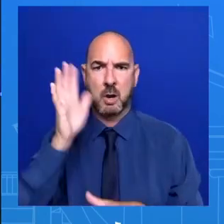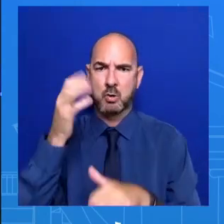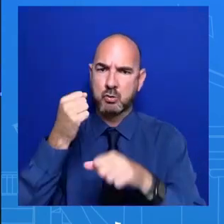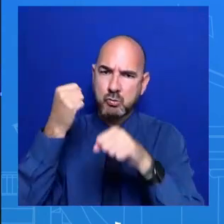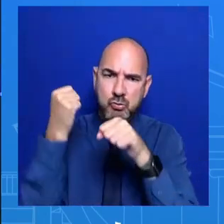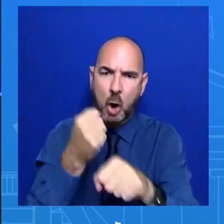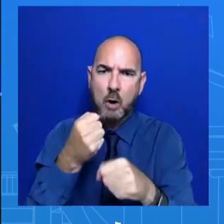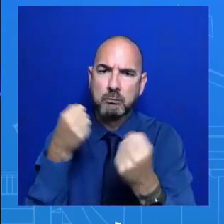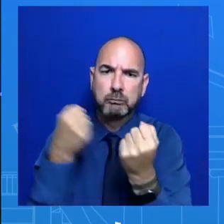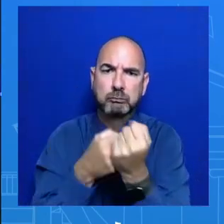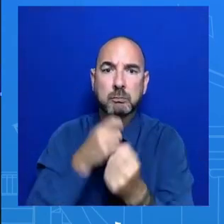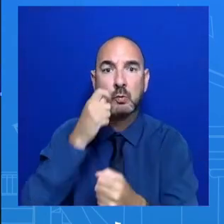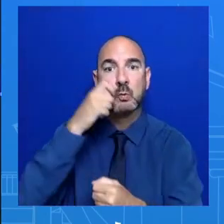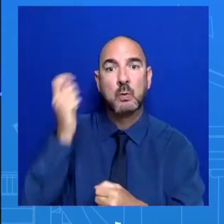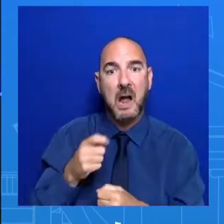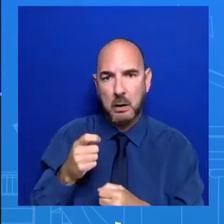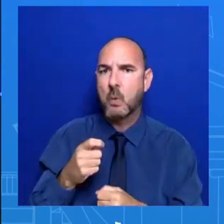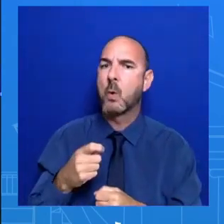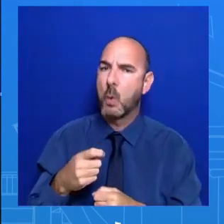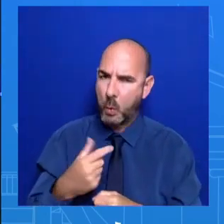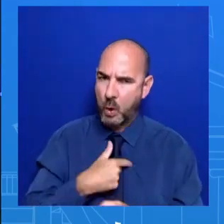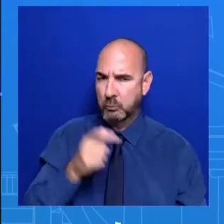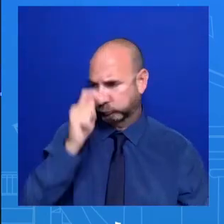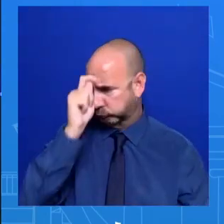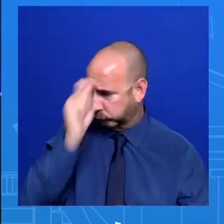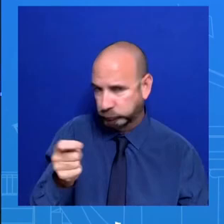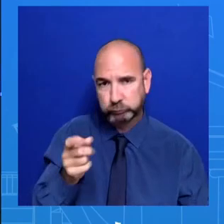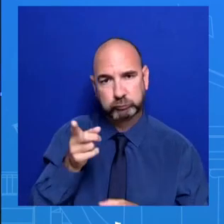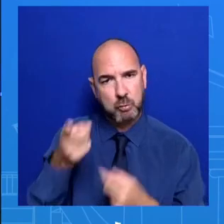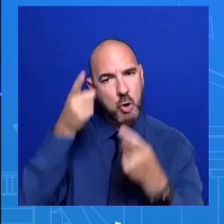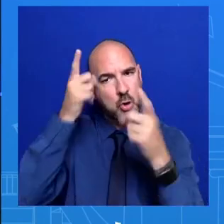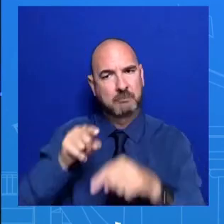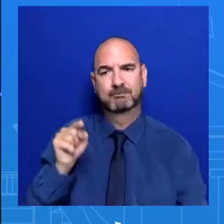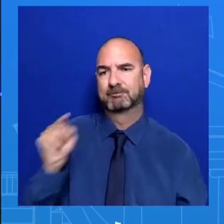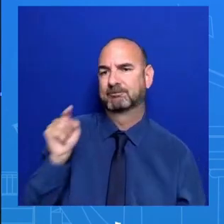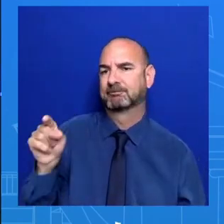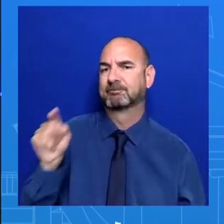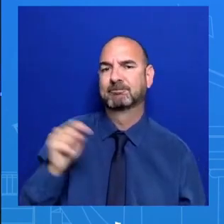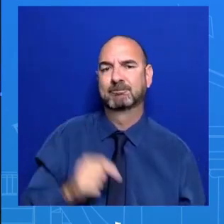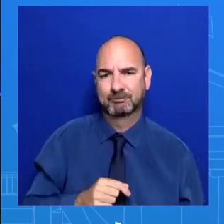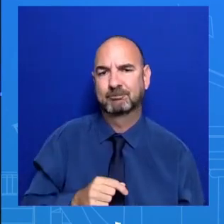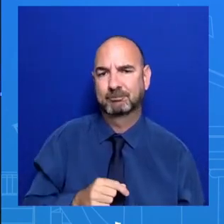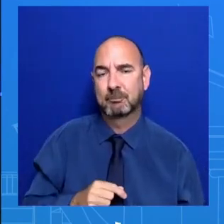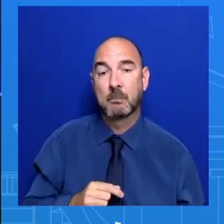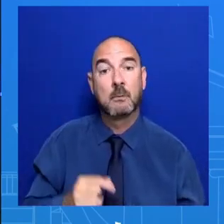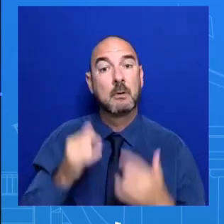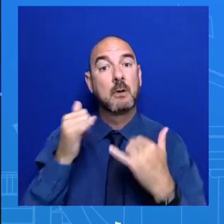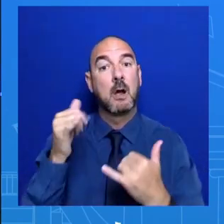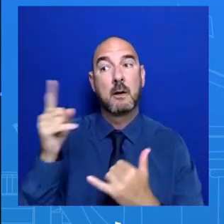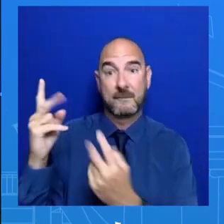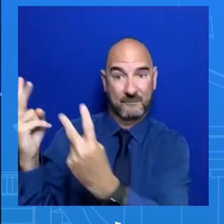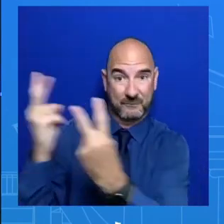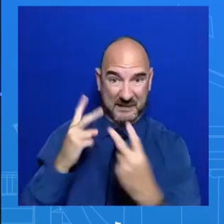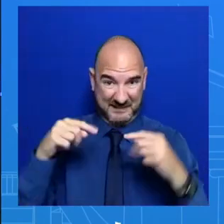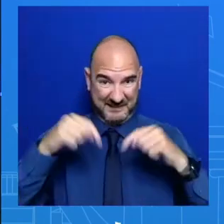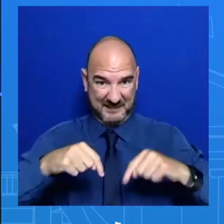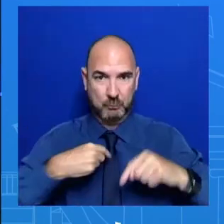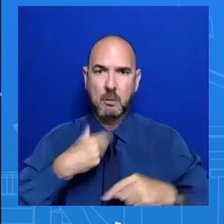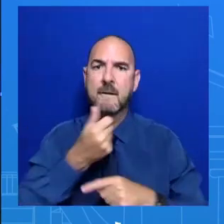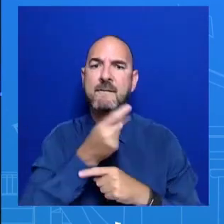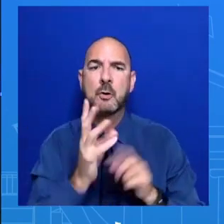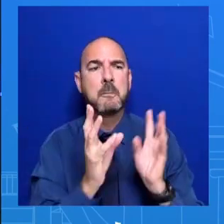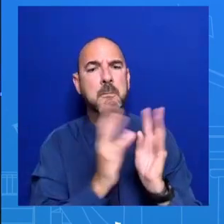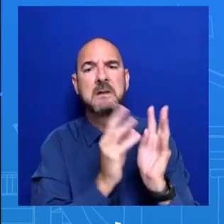integrity. Through this visit, which will unfold through a series of events and culminate in the state dinner tomorrow night, we